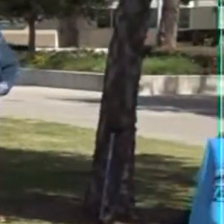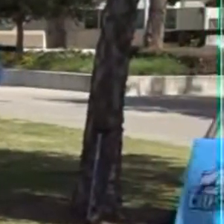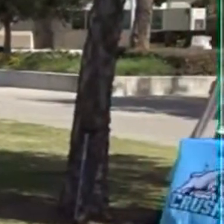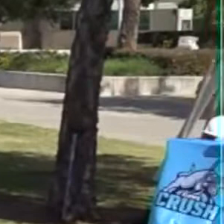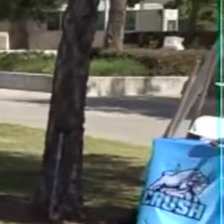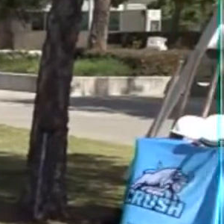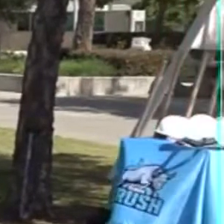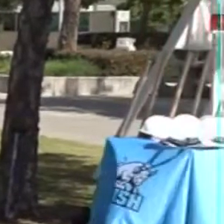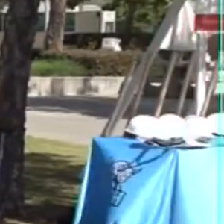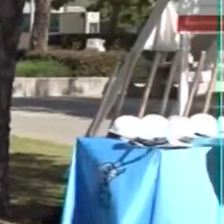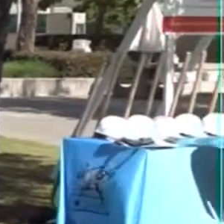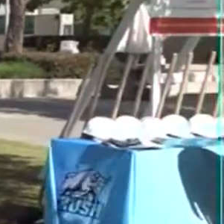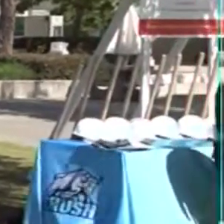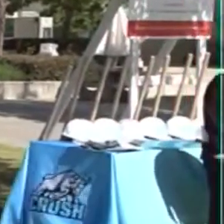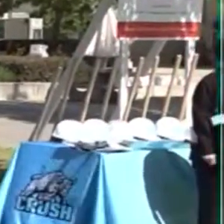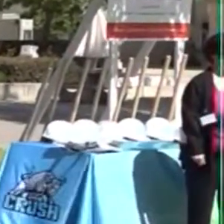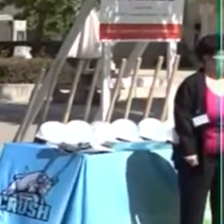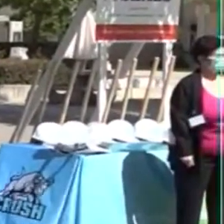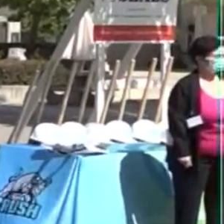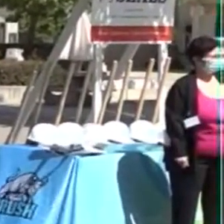Just have me grab them.